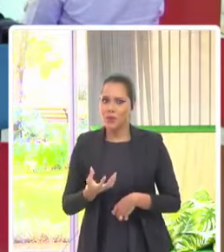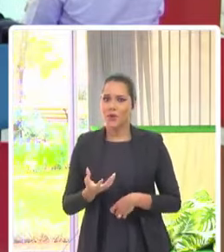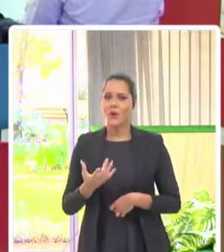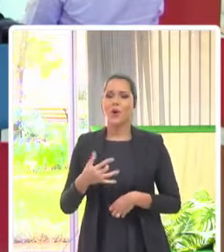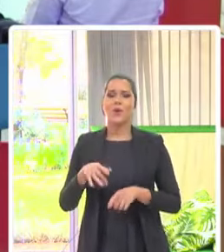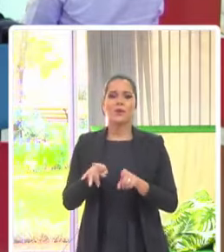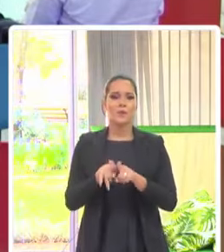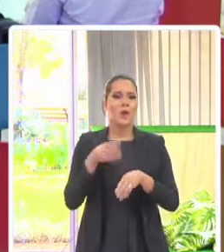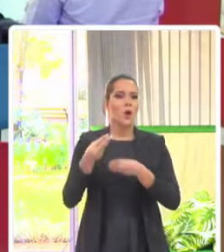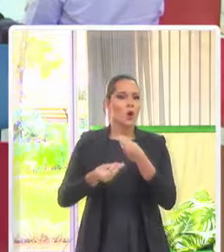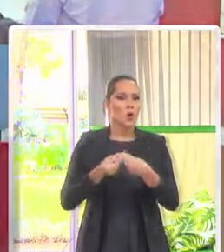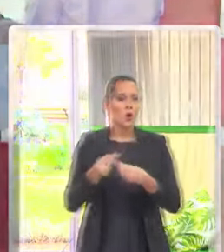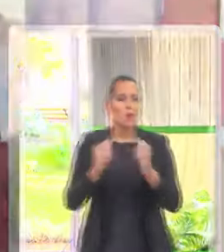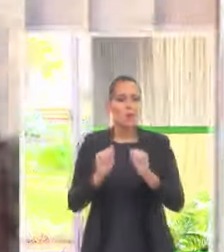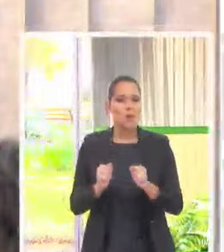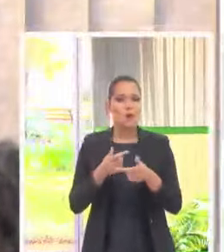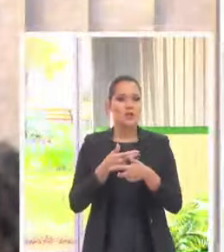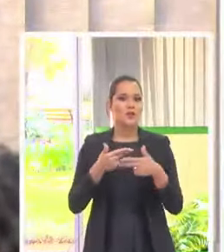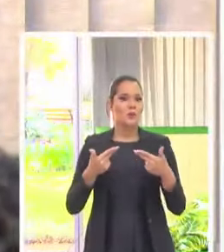be